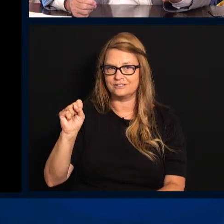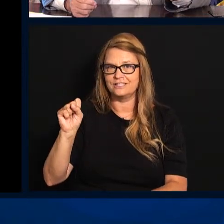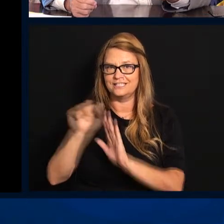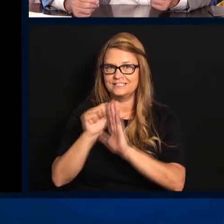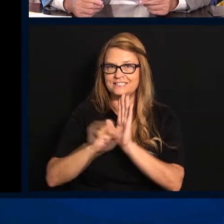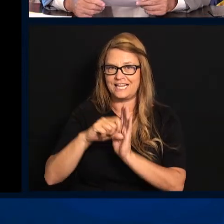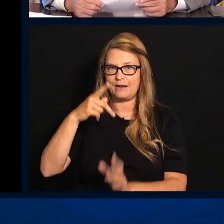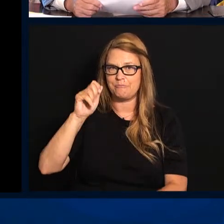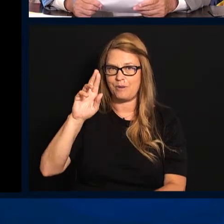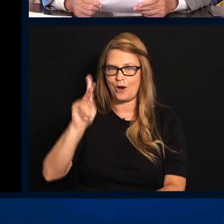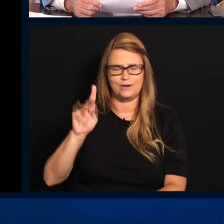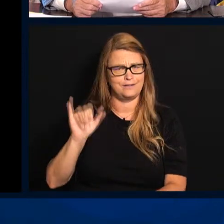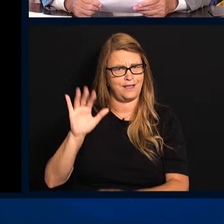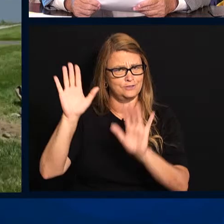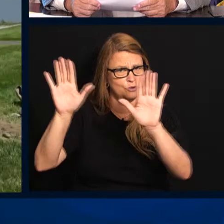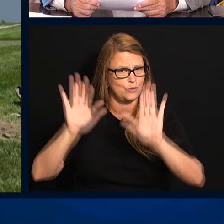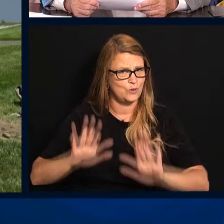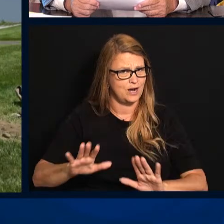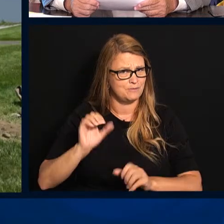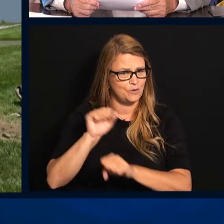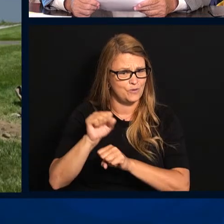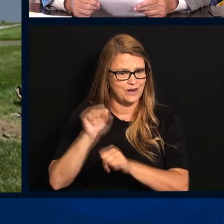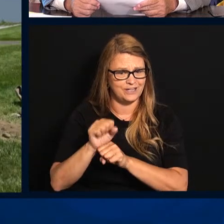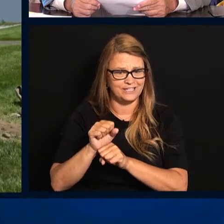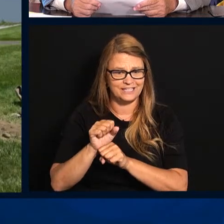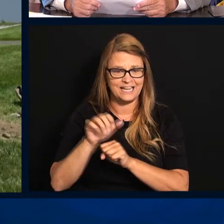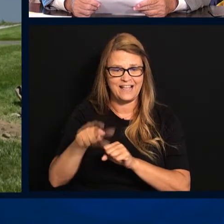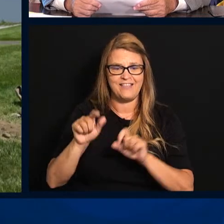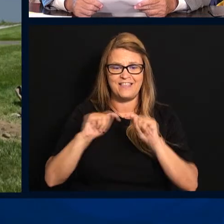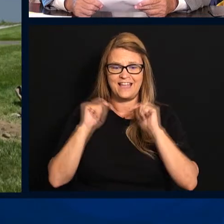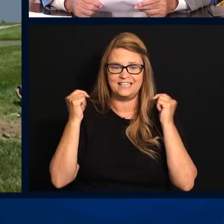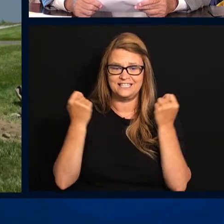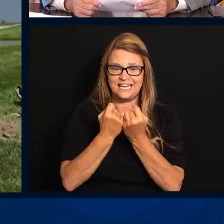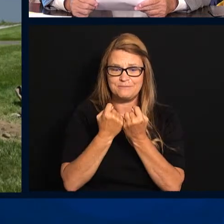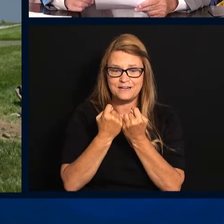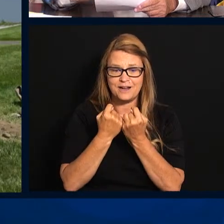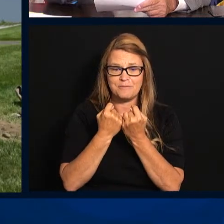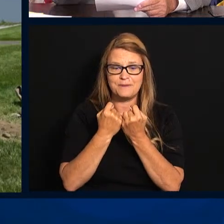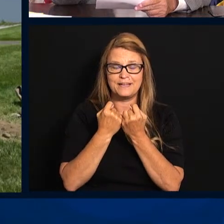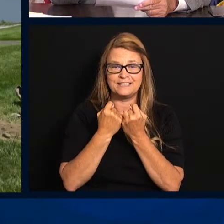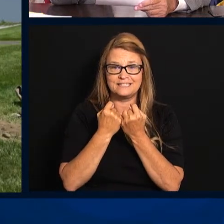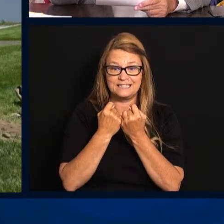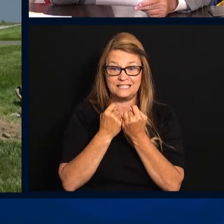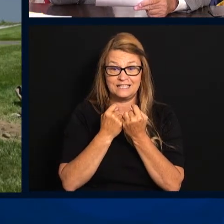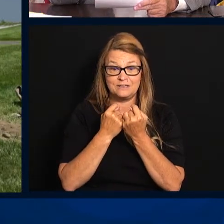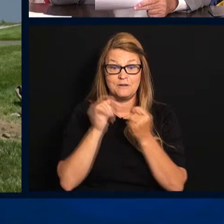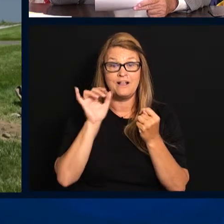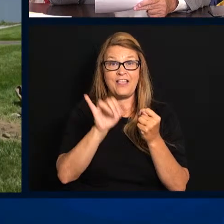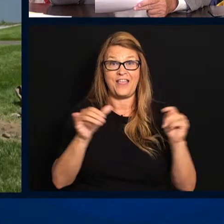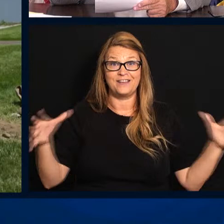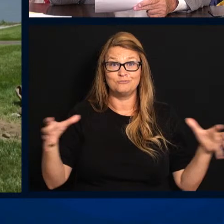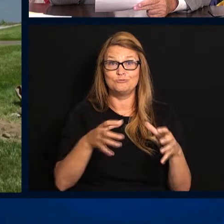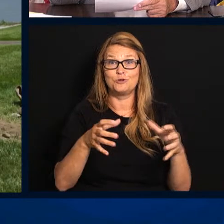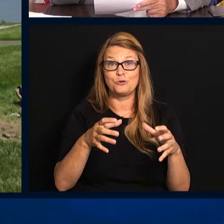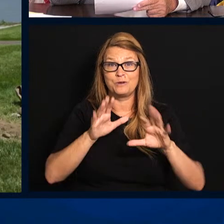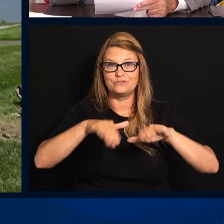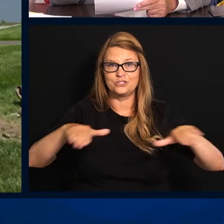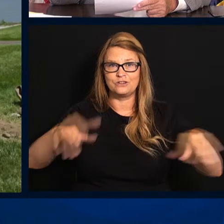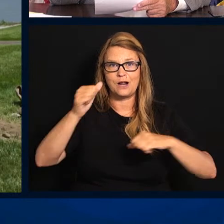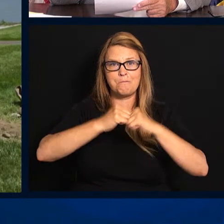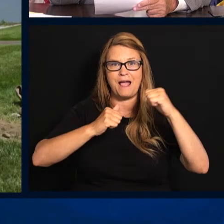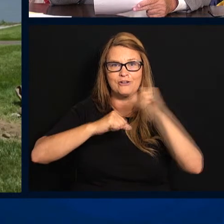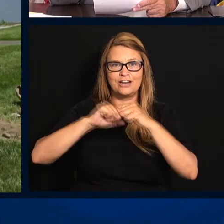mean, it's incredible work and everything. And they teamed up, and get this, you know, that's a bunch of the kids from the Mountaineer